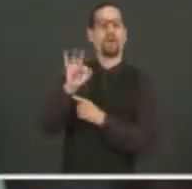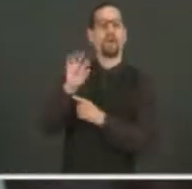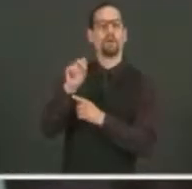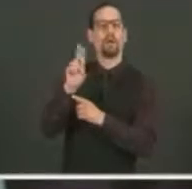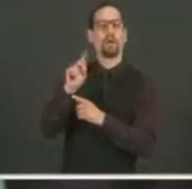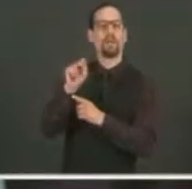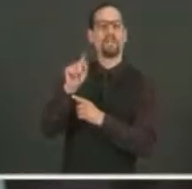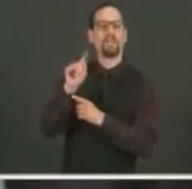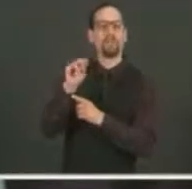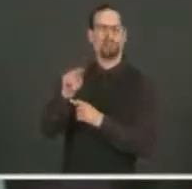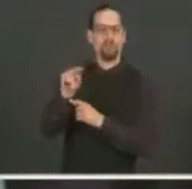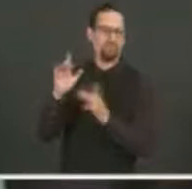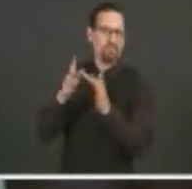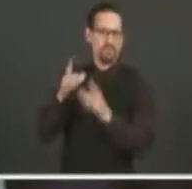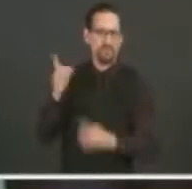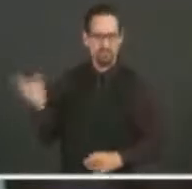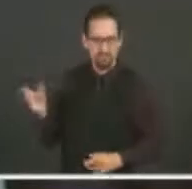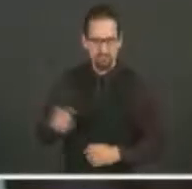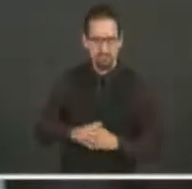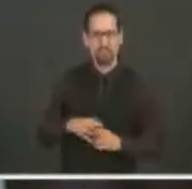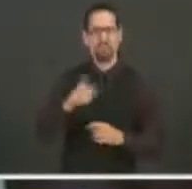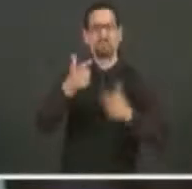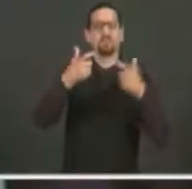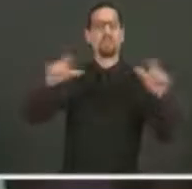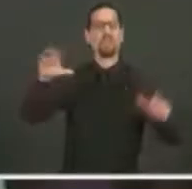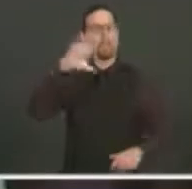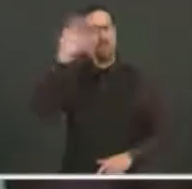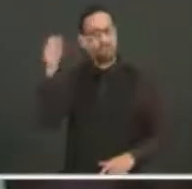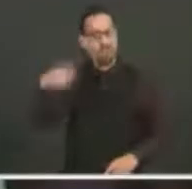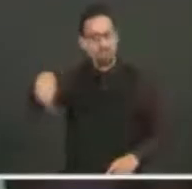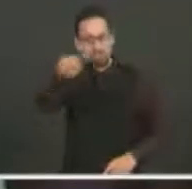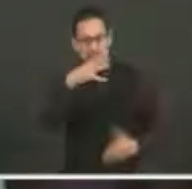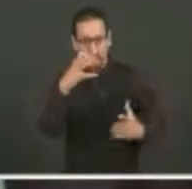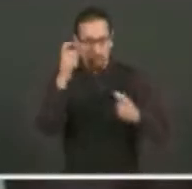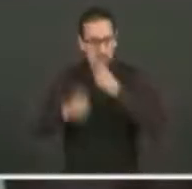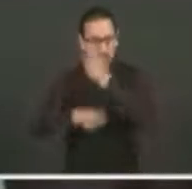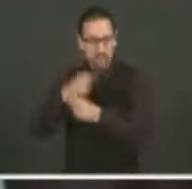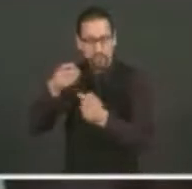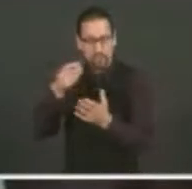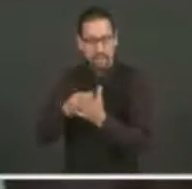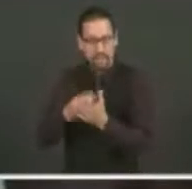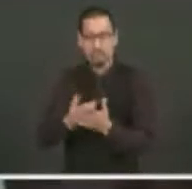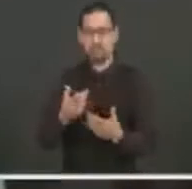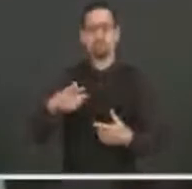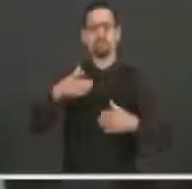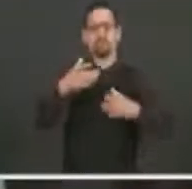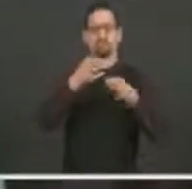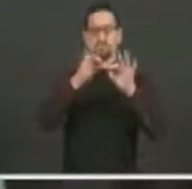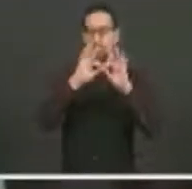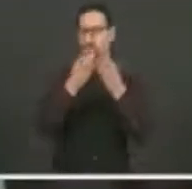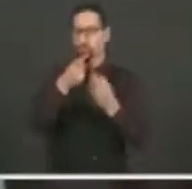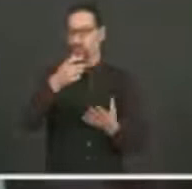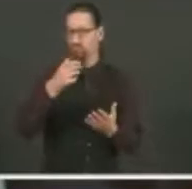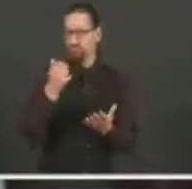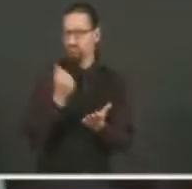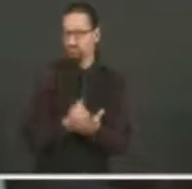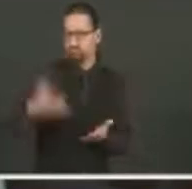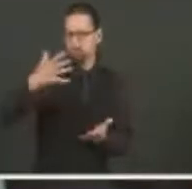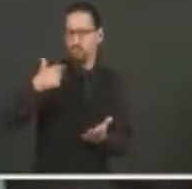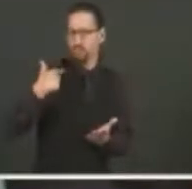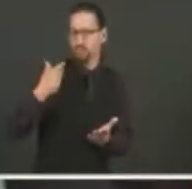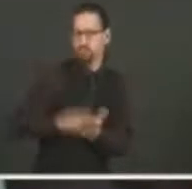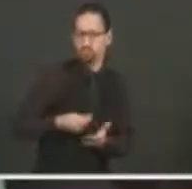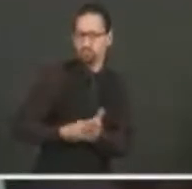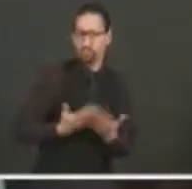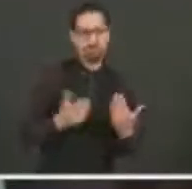companies, foundations, maybe families who are in a position to give a lot more. I want to be